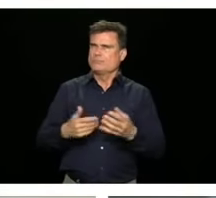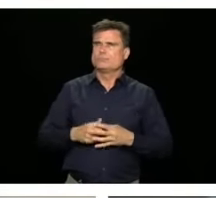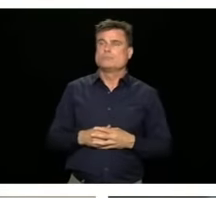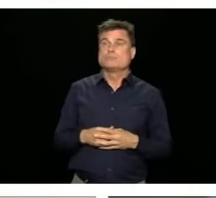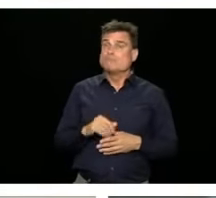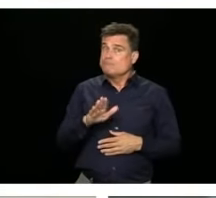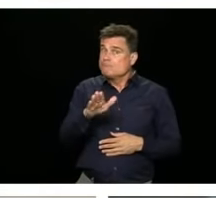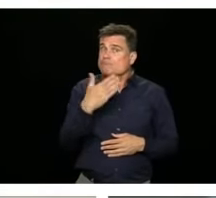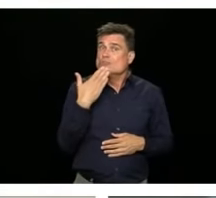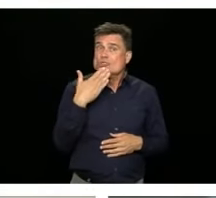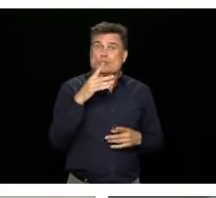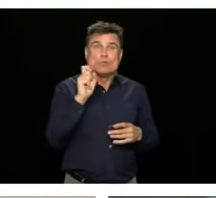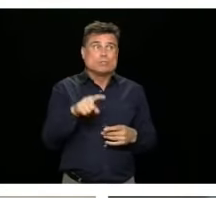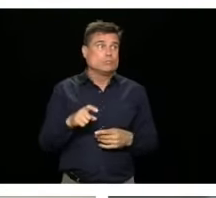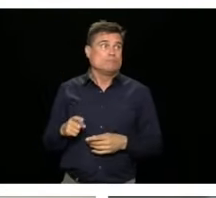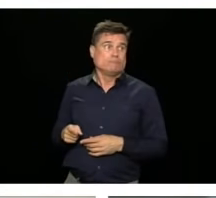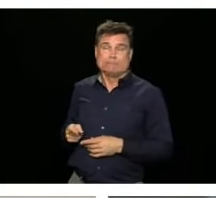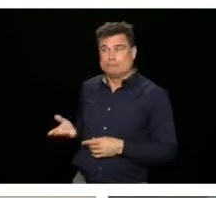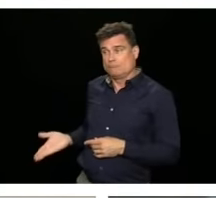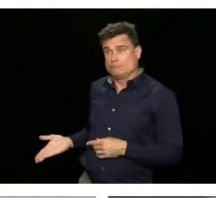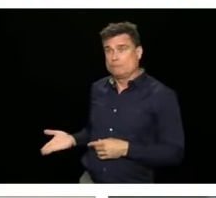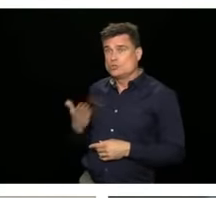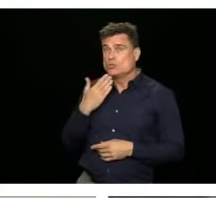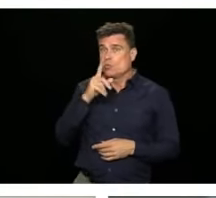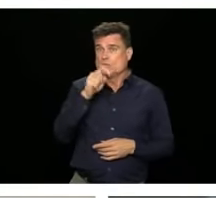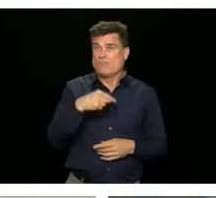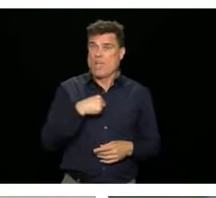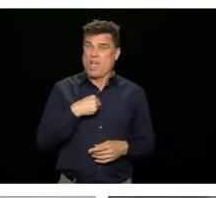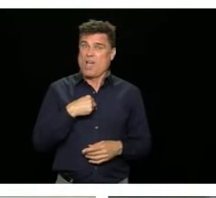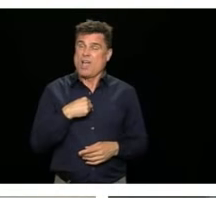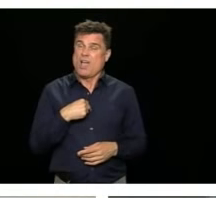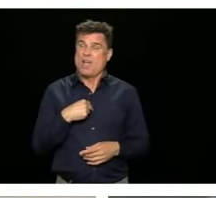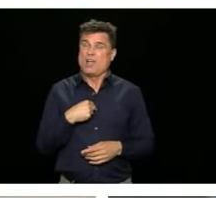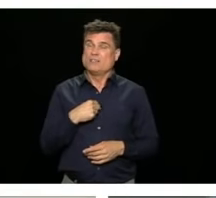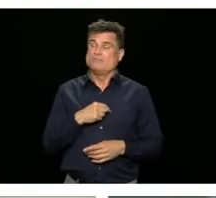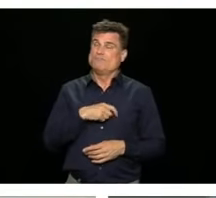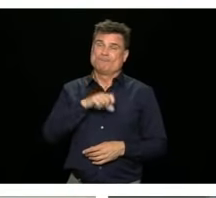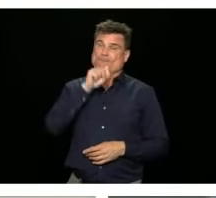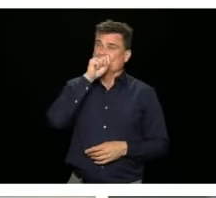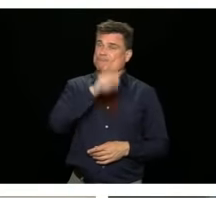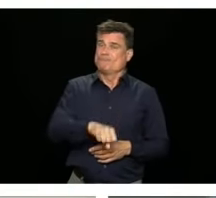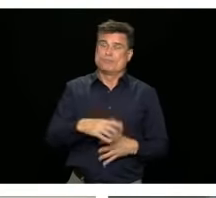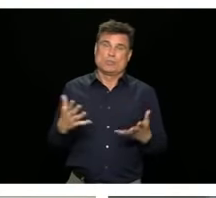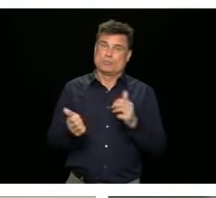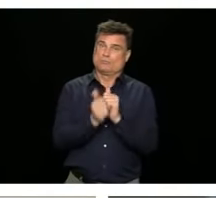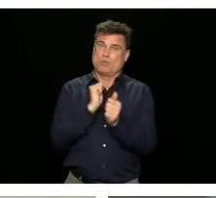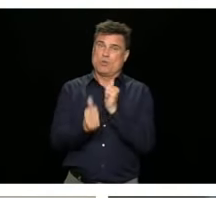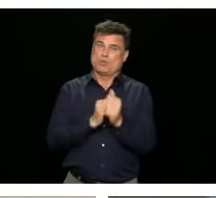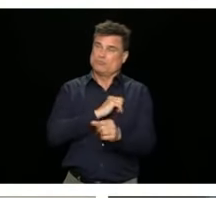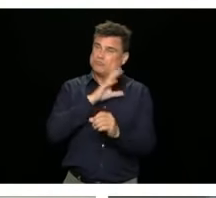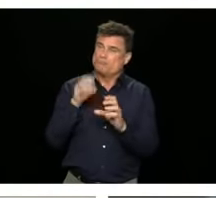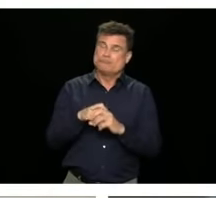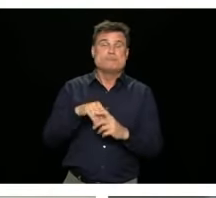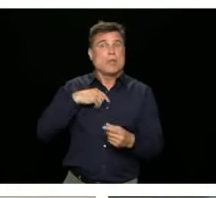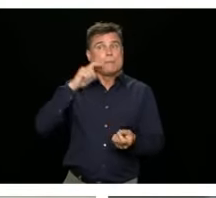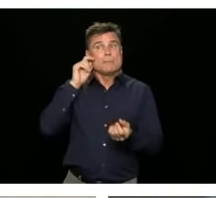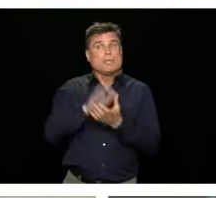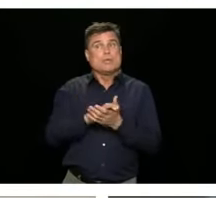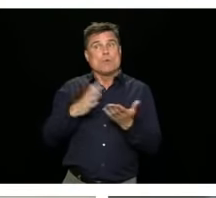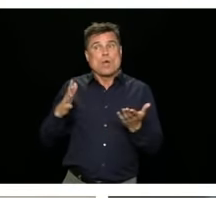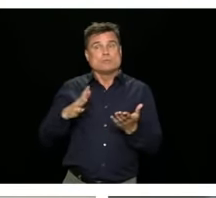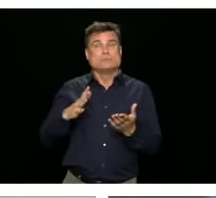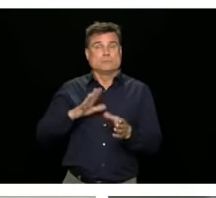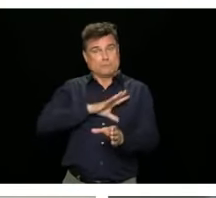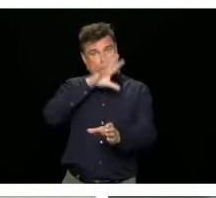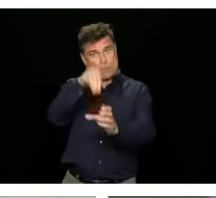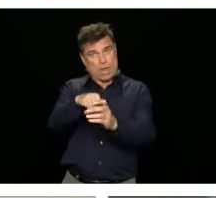because I spend my life in sport, and I believe sport has the power to transform societies. I'm